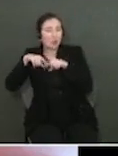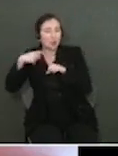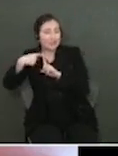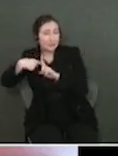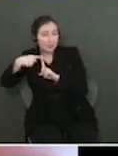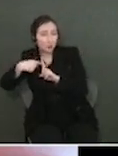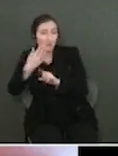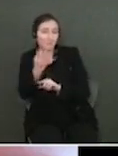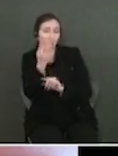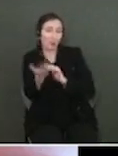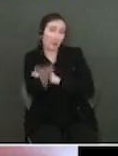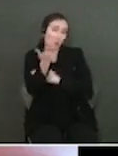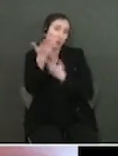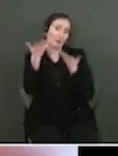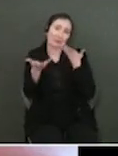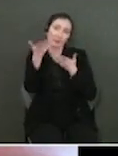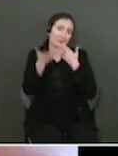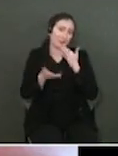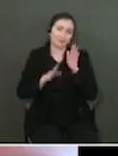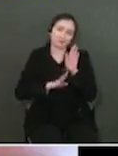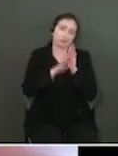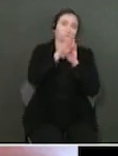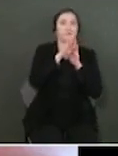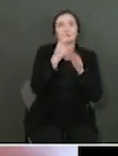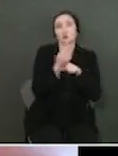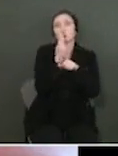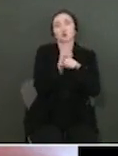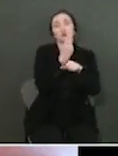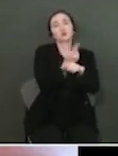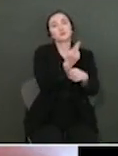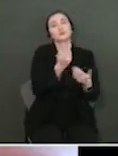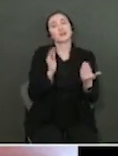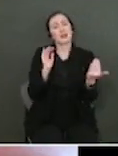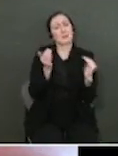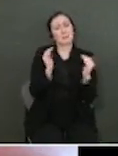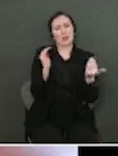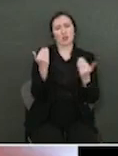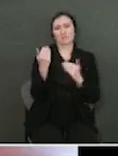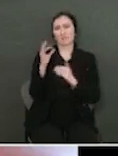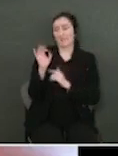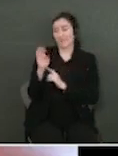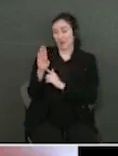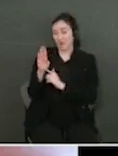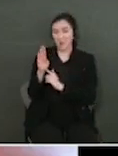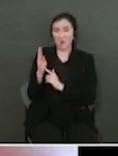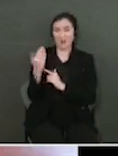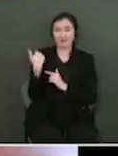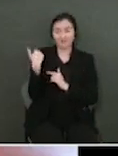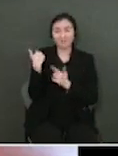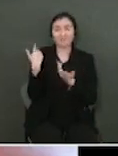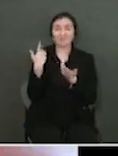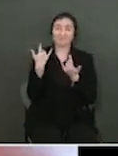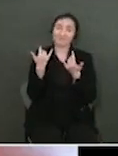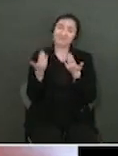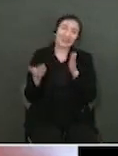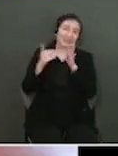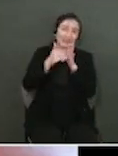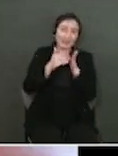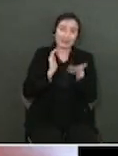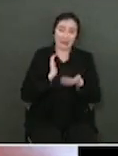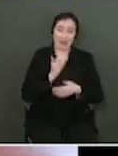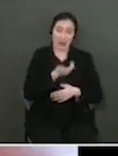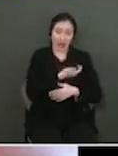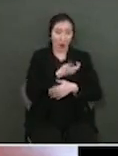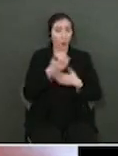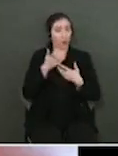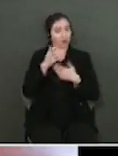the difference, I guess, this time as opposed to February is that again, the power plants across the system are running. So I